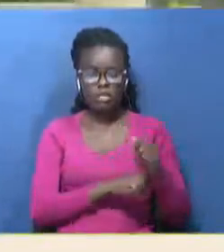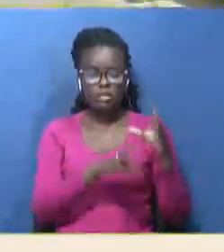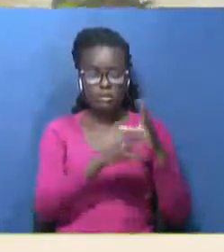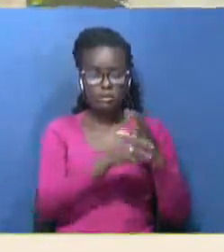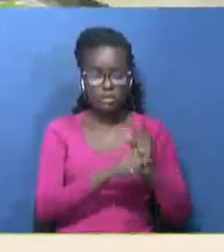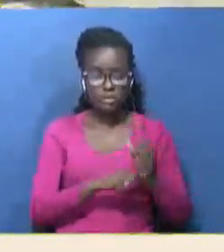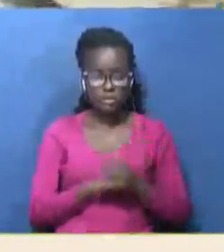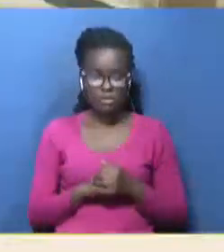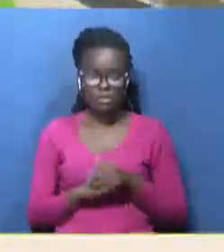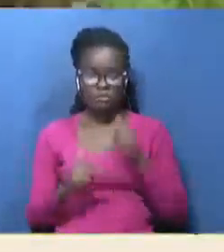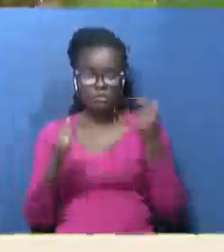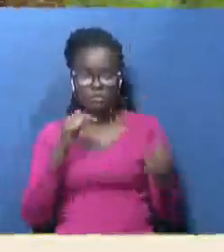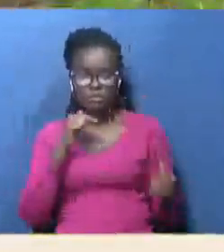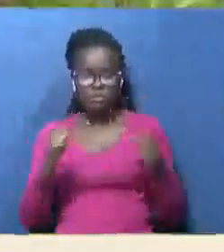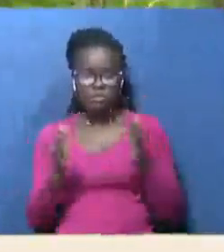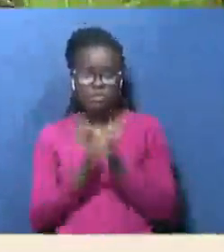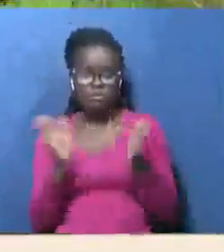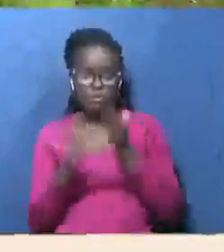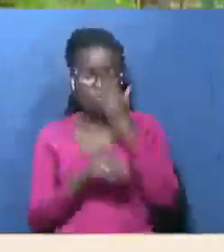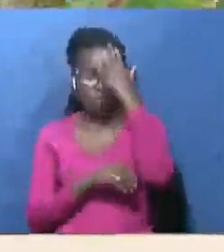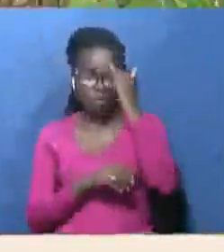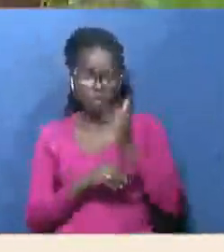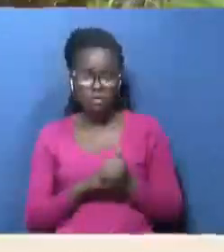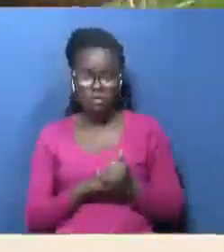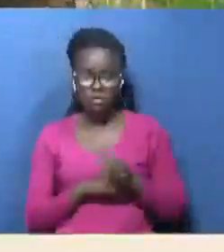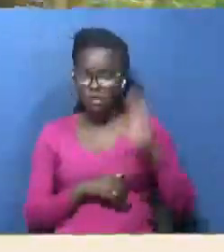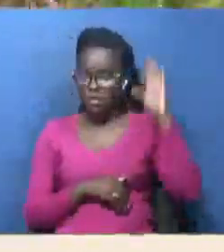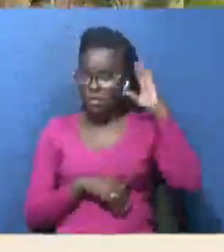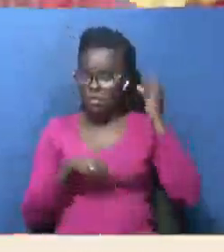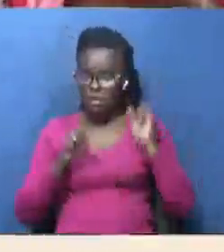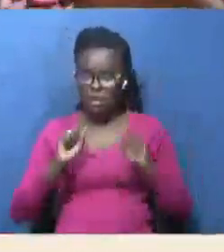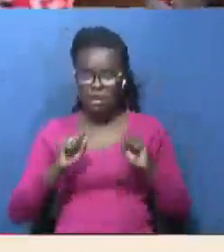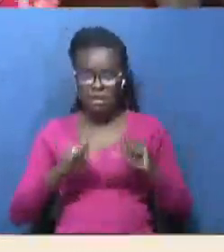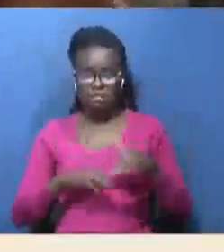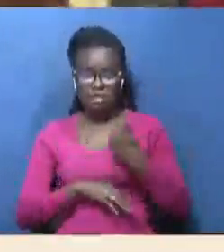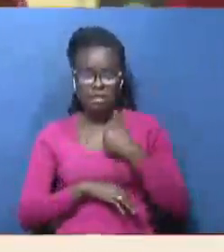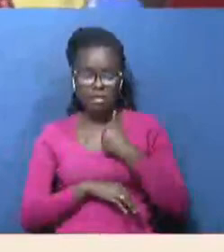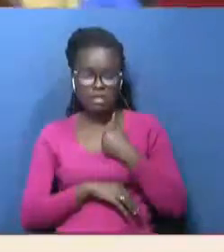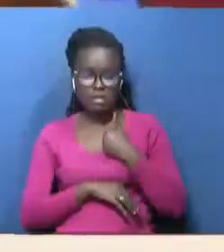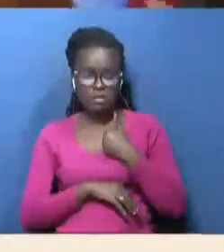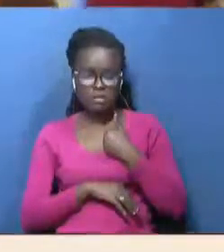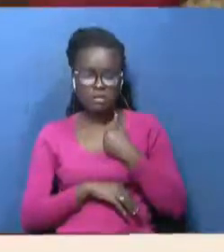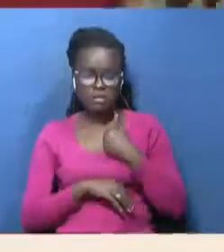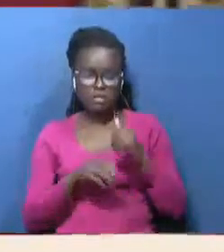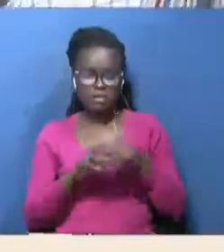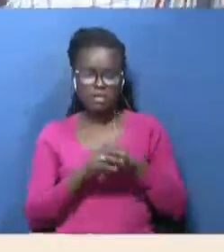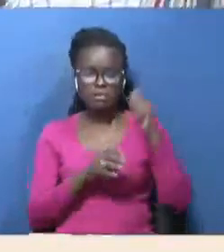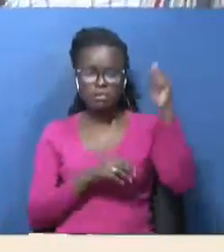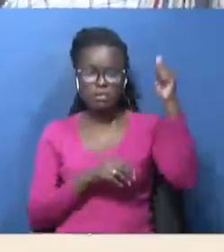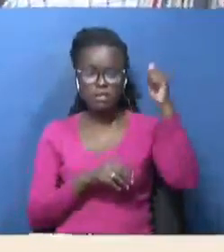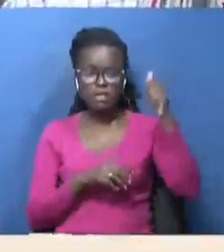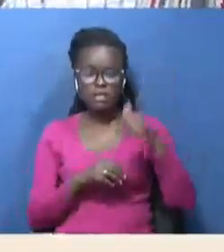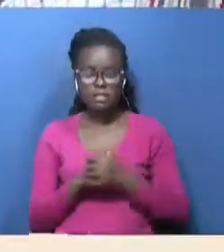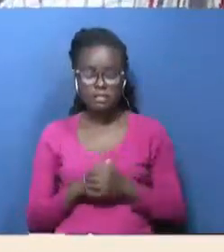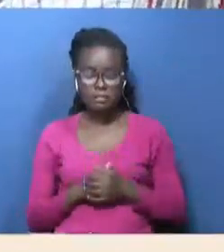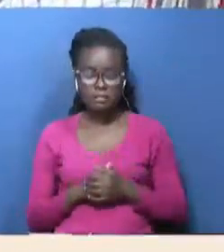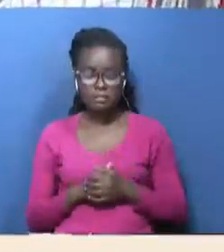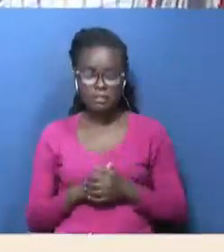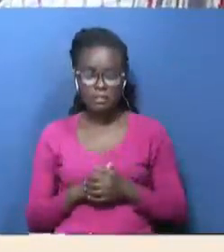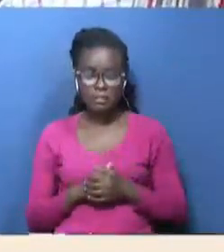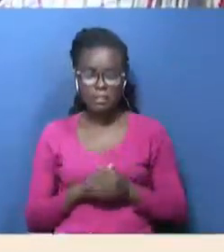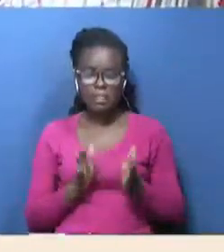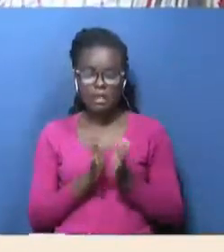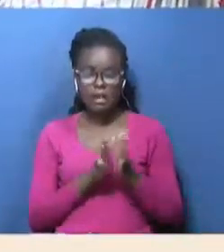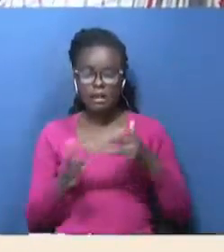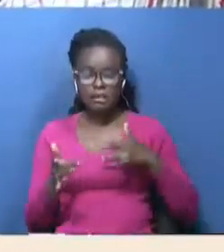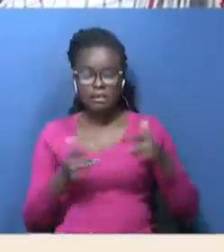makoretwo magiũkanĩrĩra kĩng'ang'a-inĩ kumana na kwaga gũtĩo kwa ngirimiti ĩrĩa mandĩkanĩire ta ngwatanĩro ya kĩũteti. As far as we are